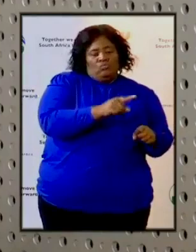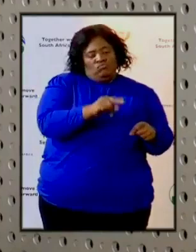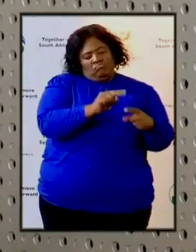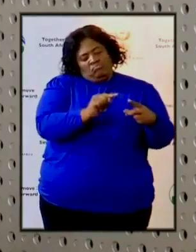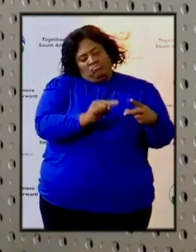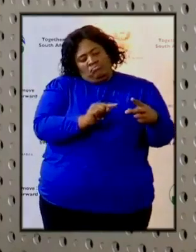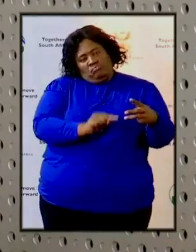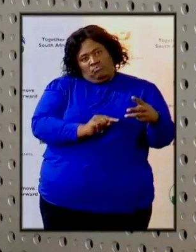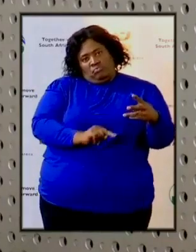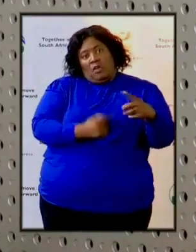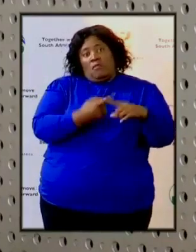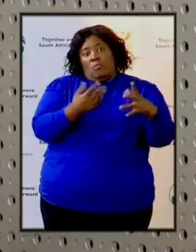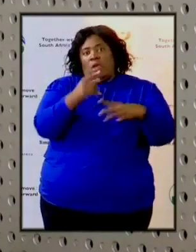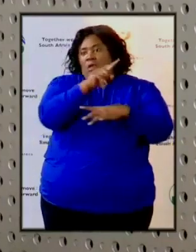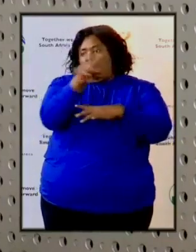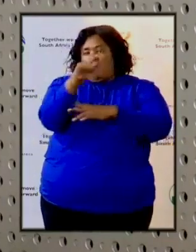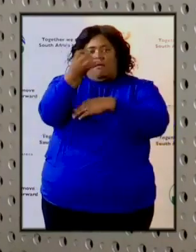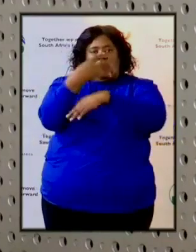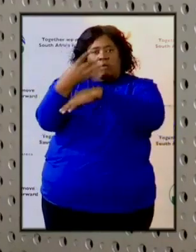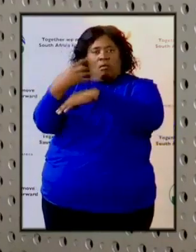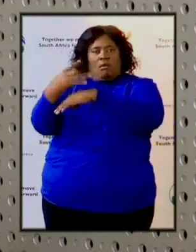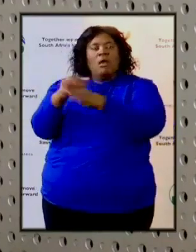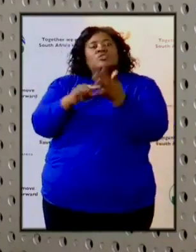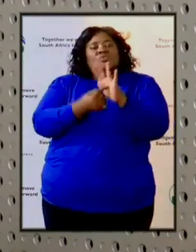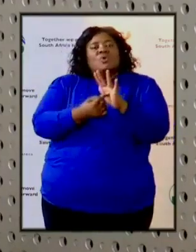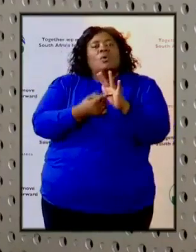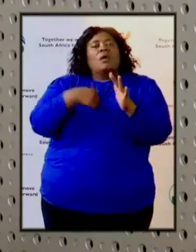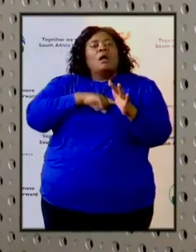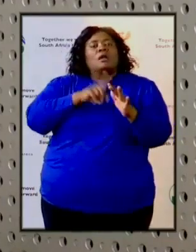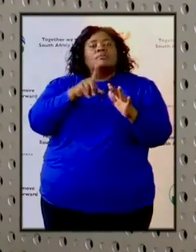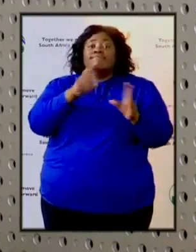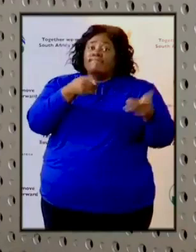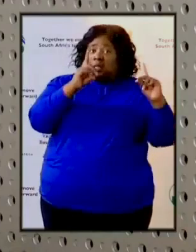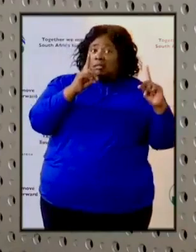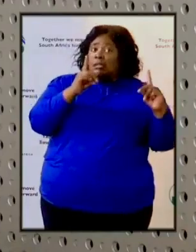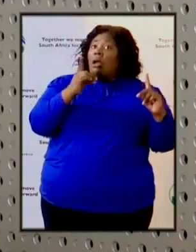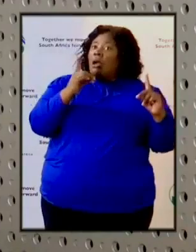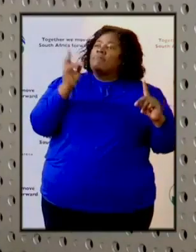especially coming from our people and showing us the dangers, we must listen.